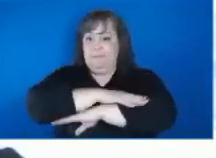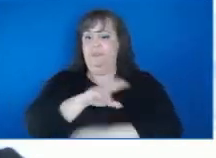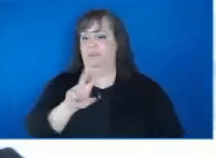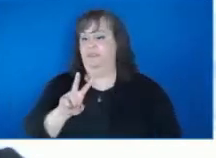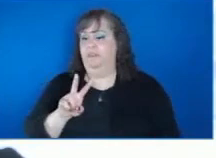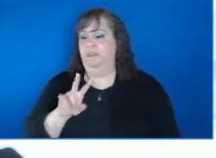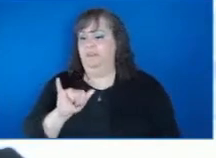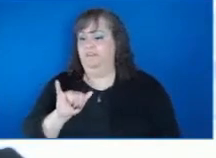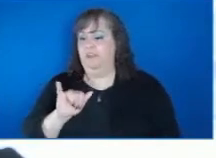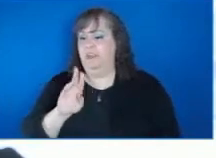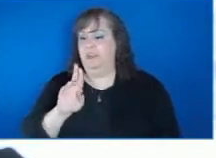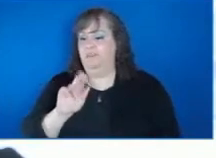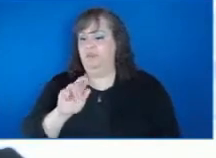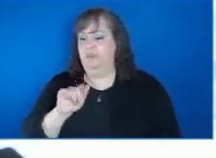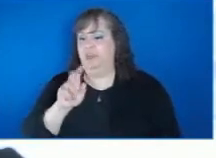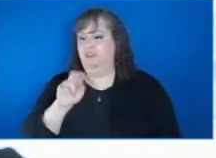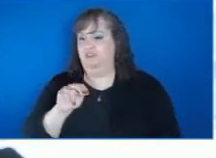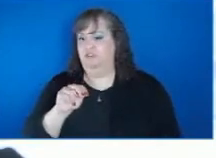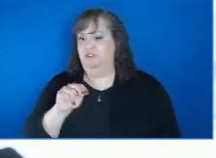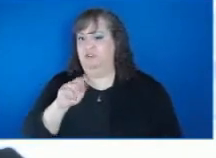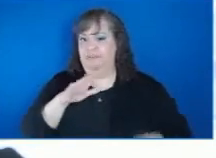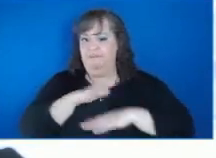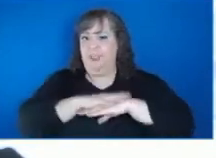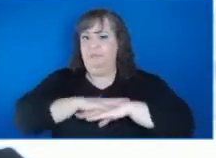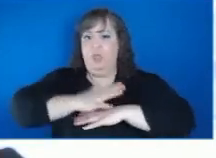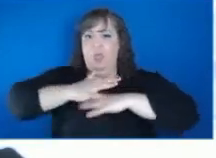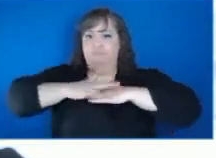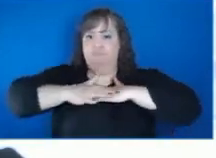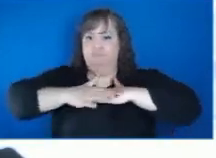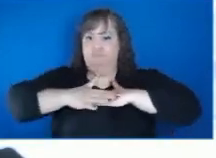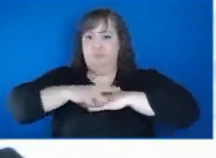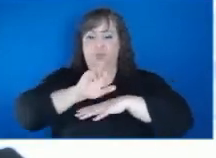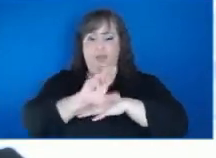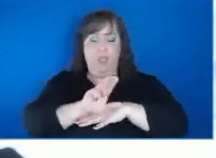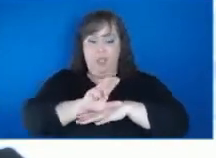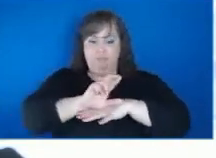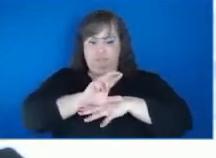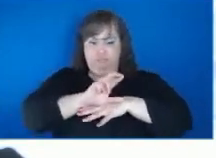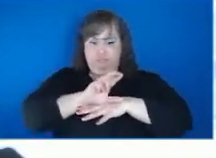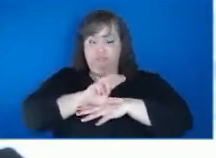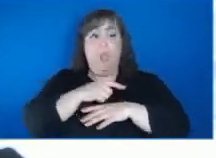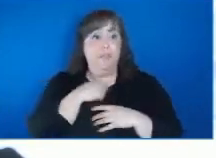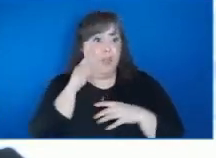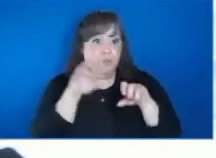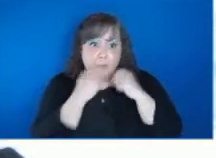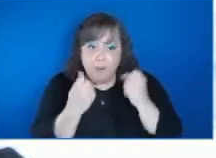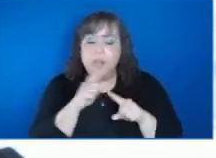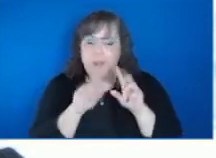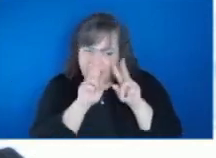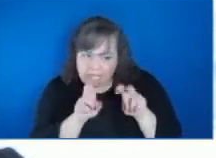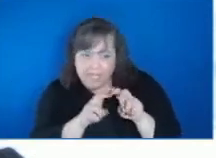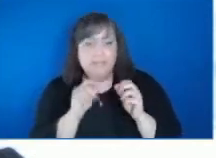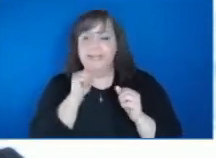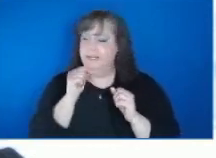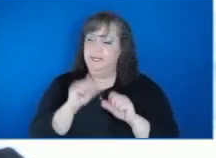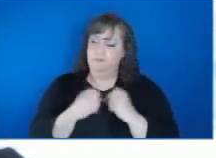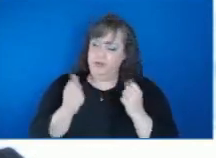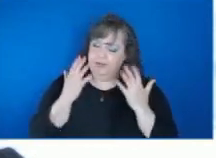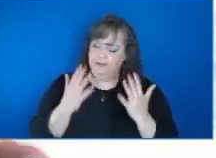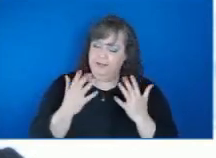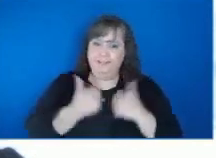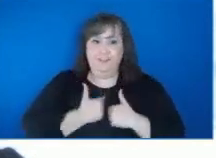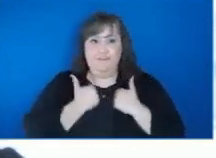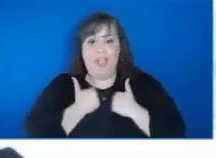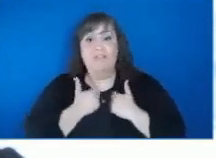on a vibration table, it was crazy. I thought we were going to break it. But of course, analysis, we did not break it. And it survived, which means it